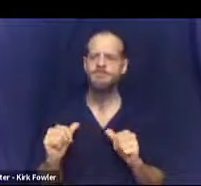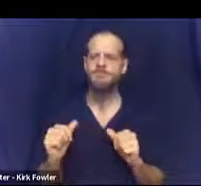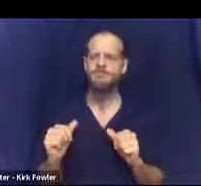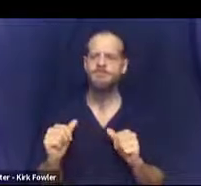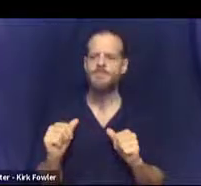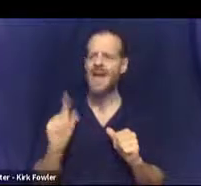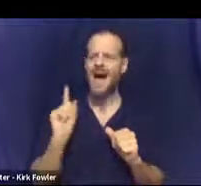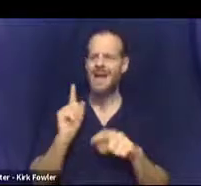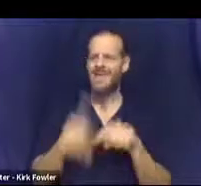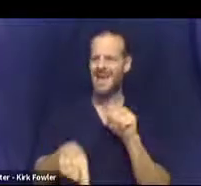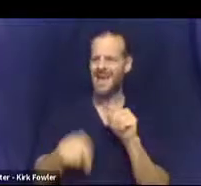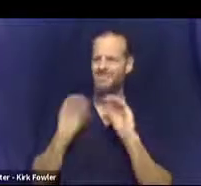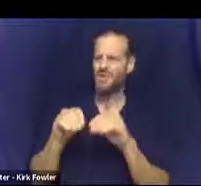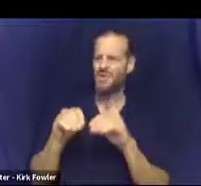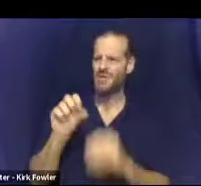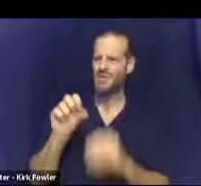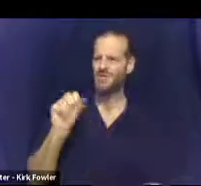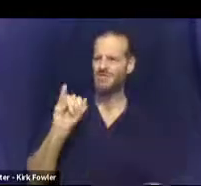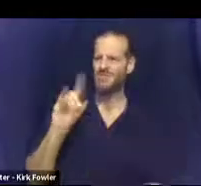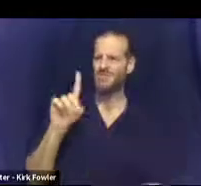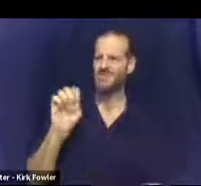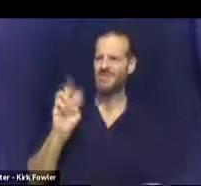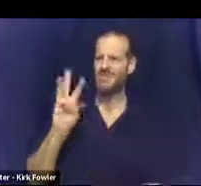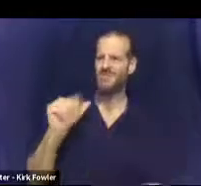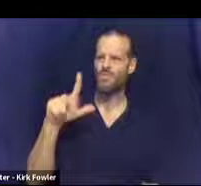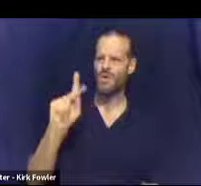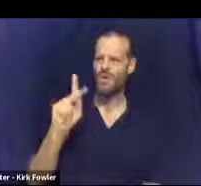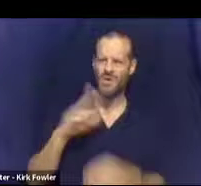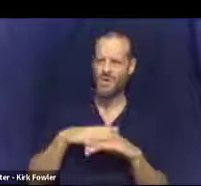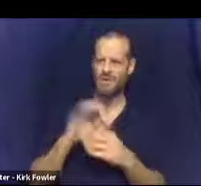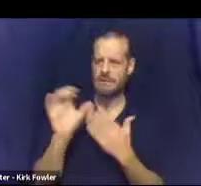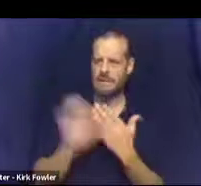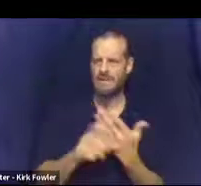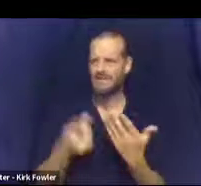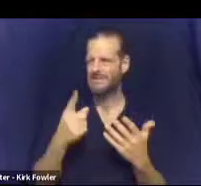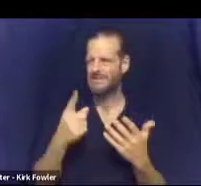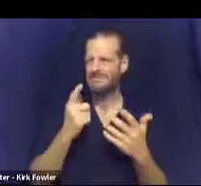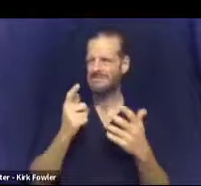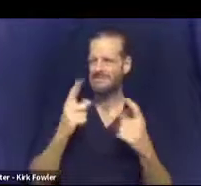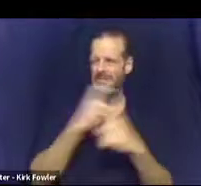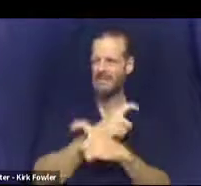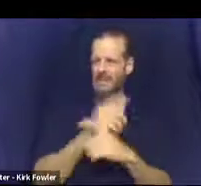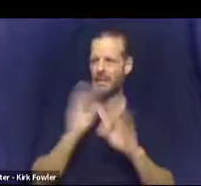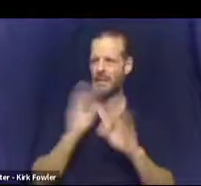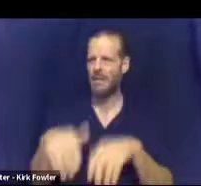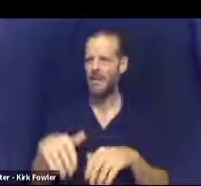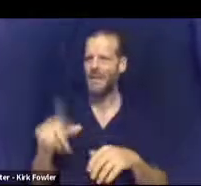system because one, it's heavy and cumbersome. And two, he's not really touching that. He's just kind of walking on it.